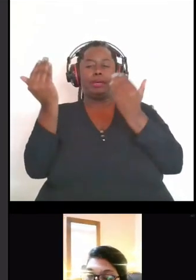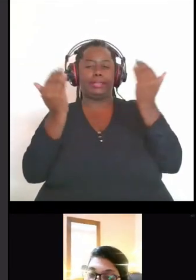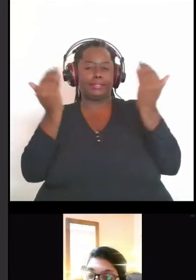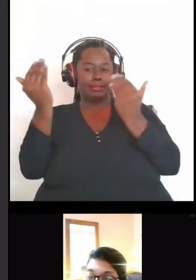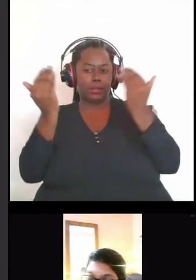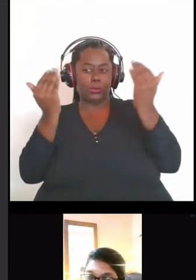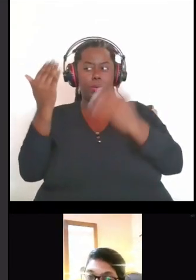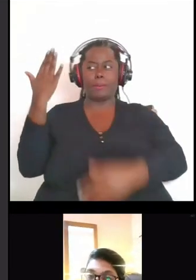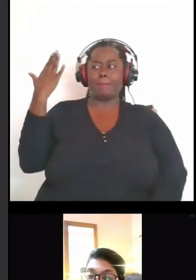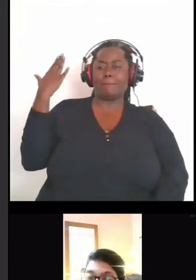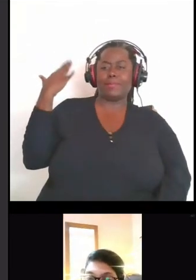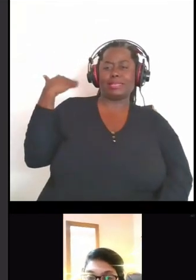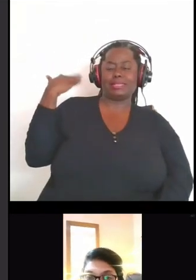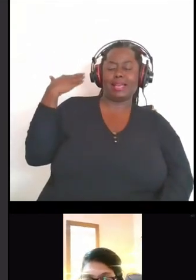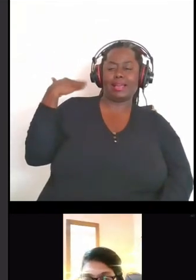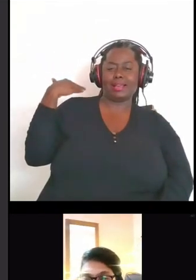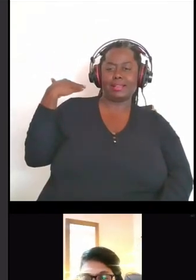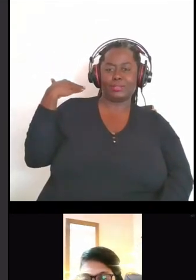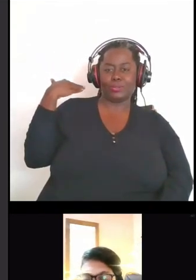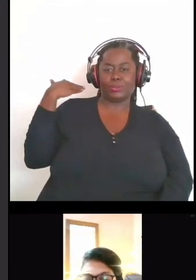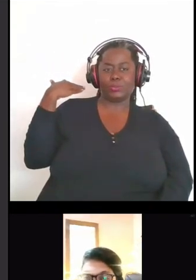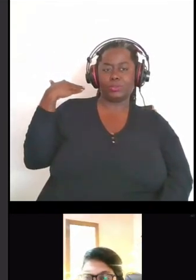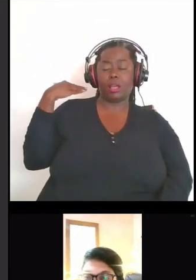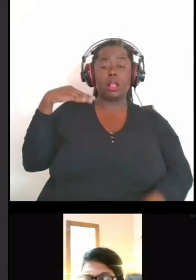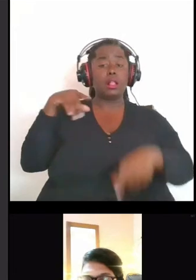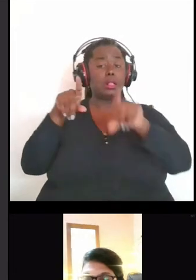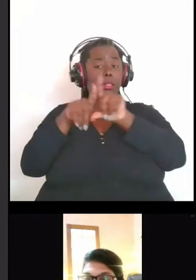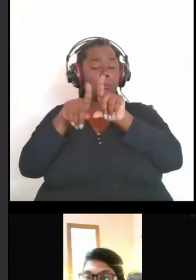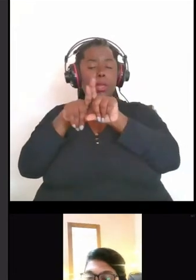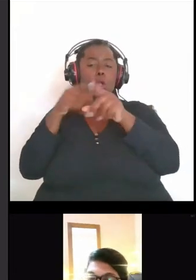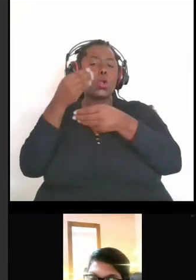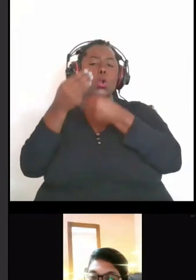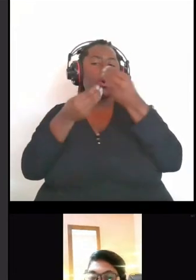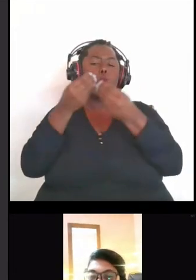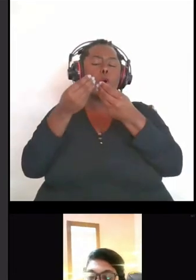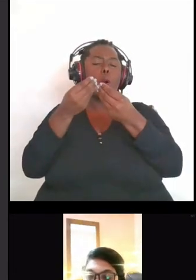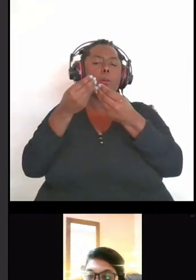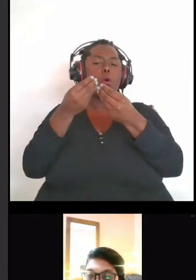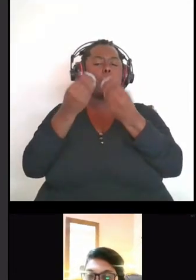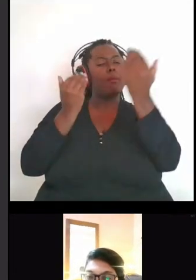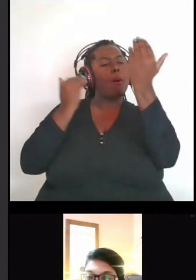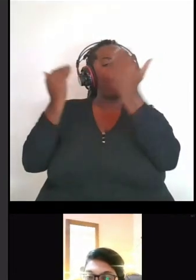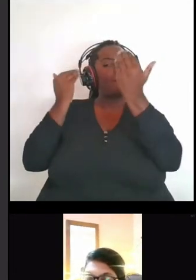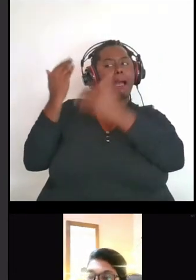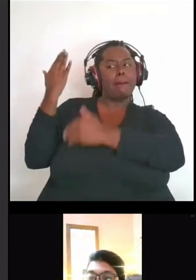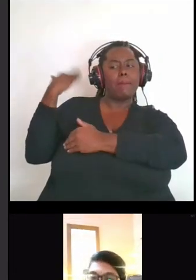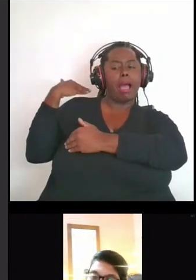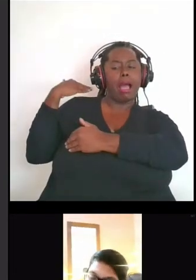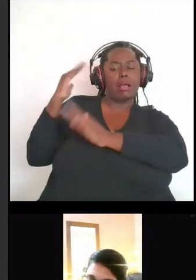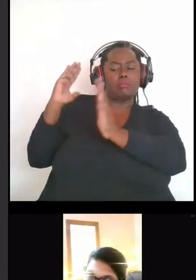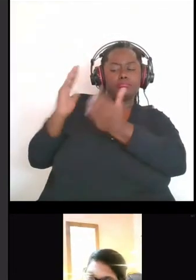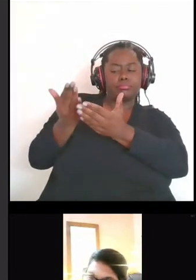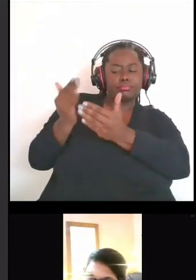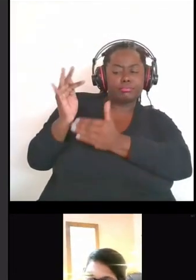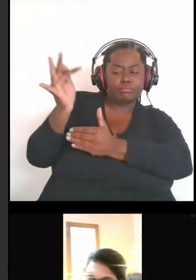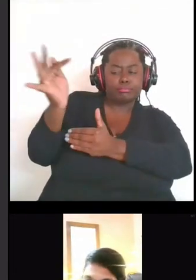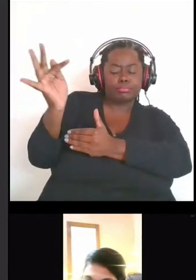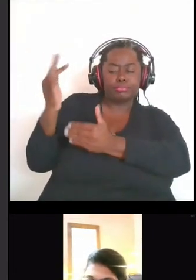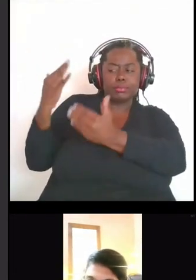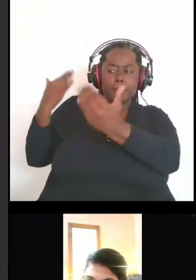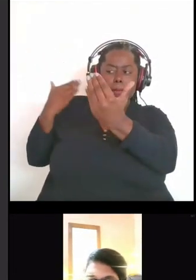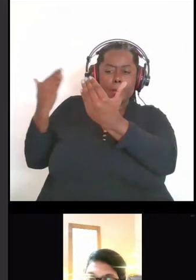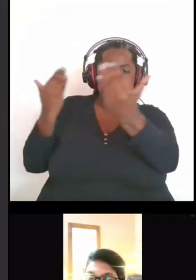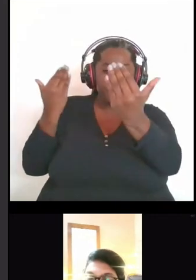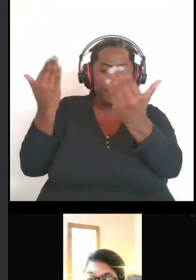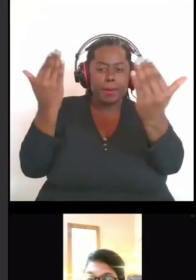how important it is for us to understand that our past is what is giving us a context of what